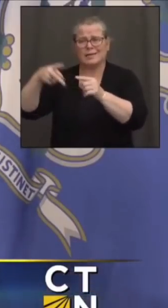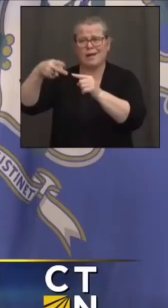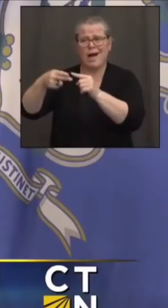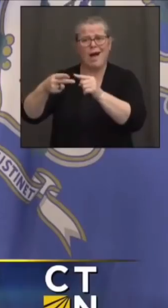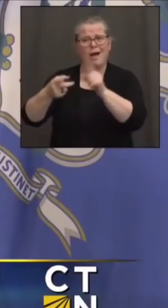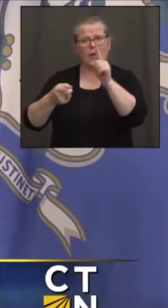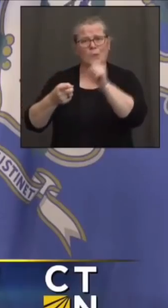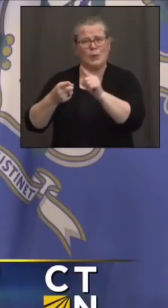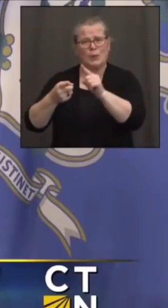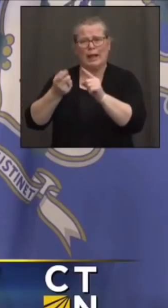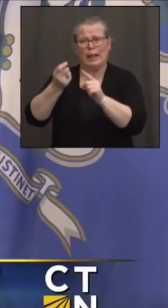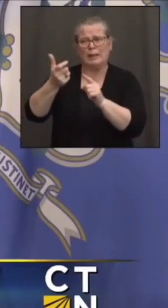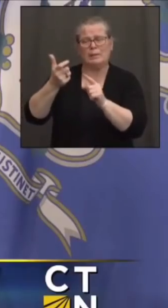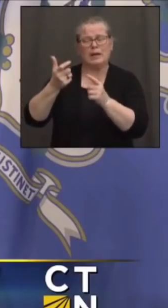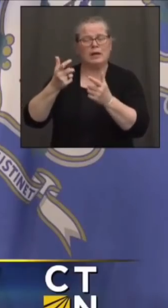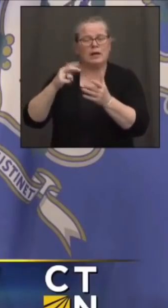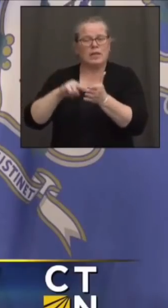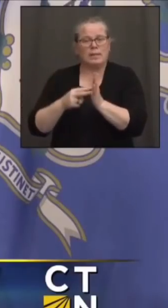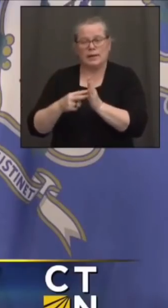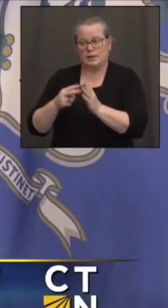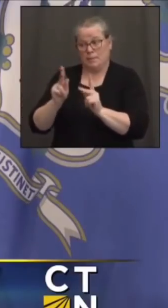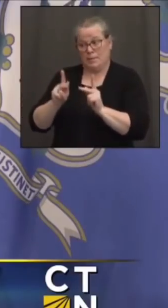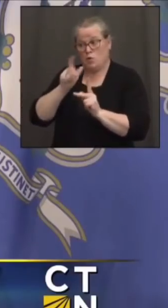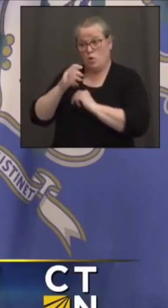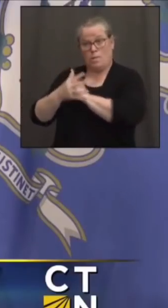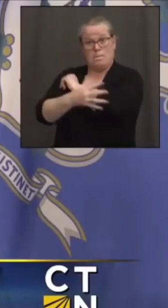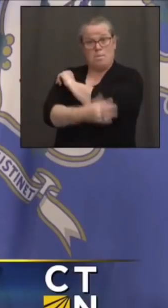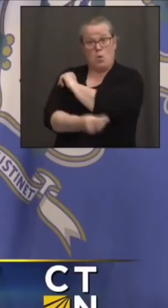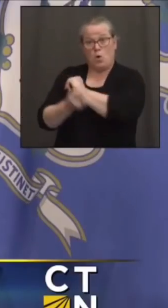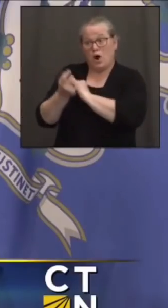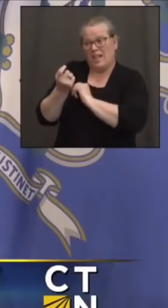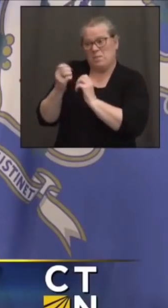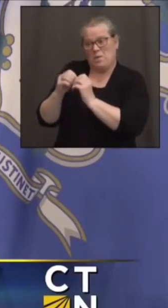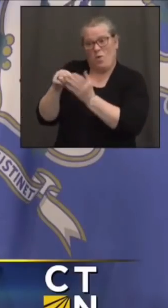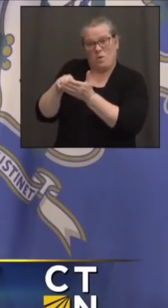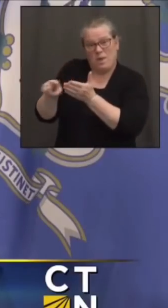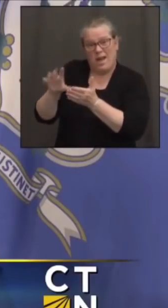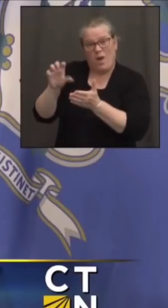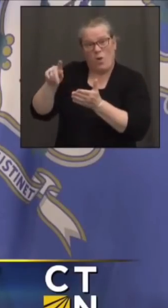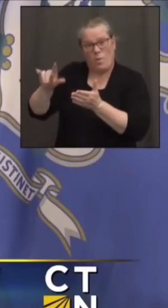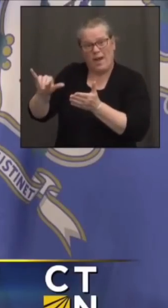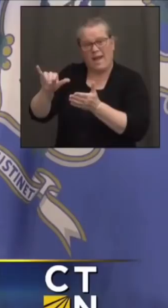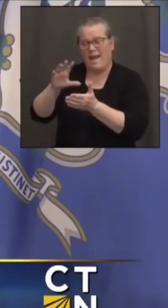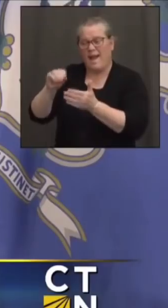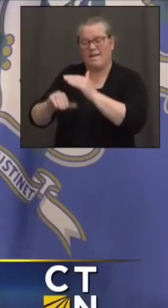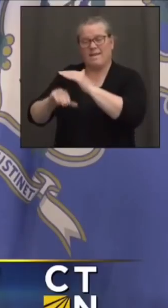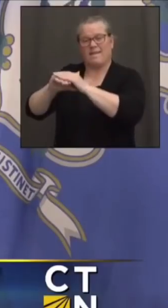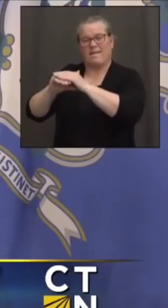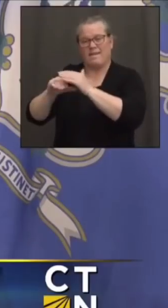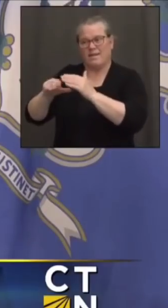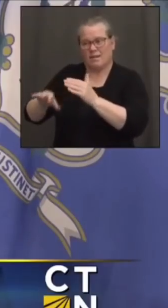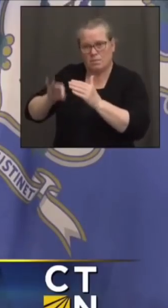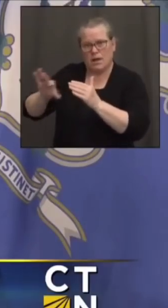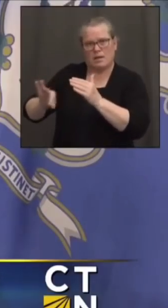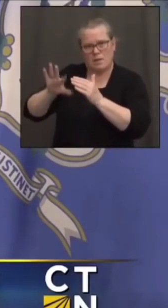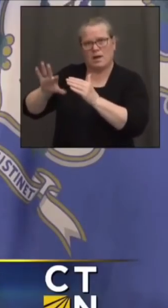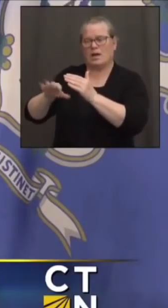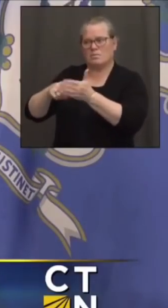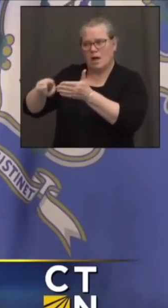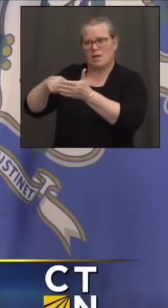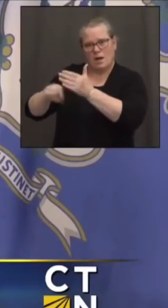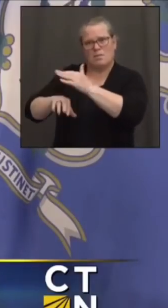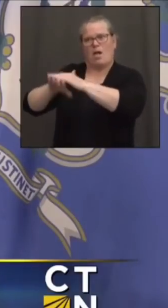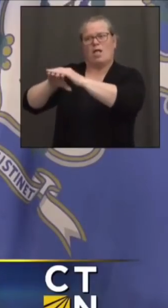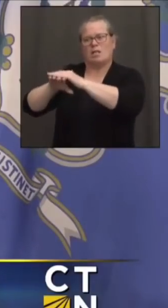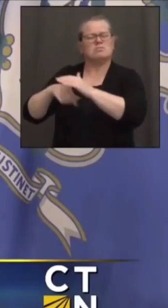that, poorer people would have to pay a little more copay and deductible. I'd opt on the side of